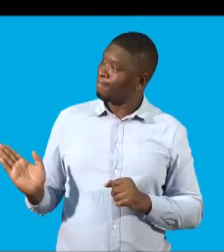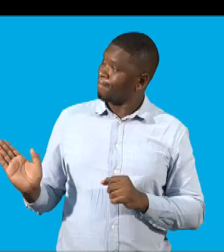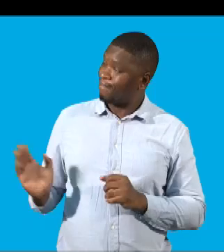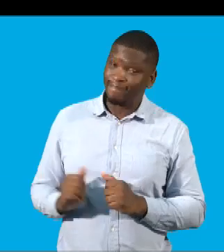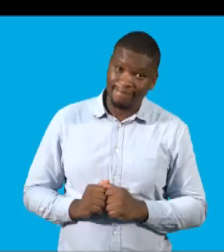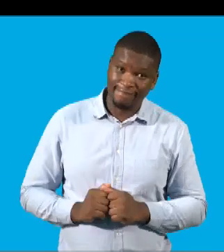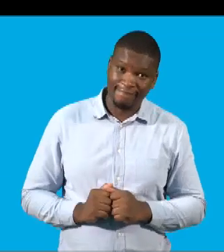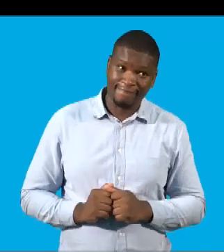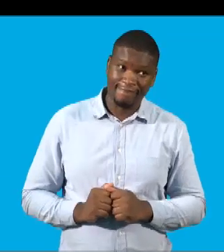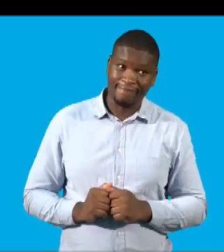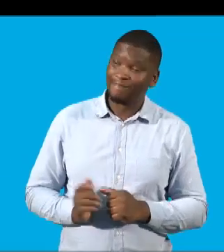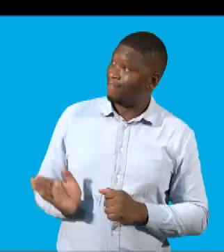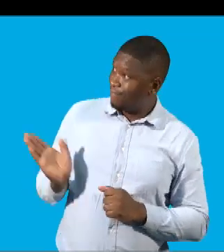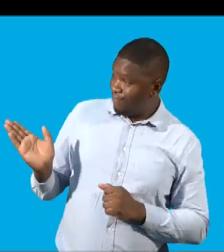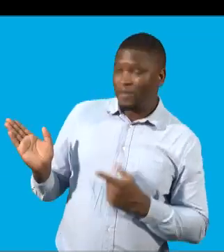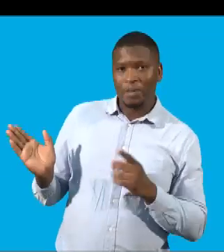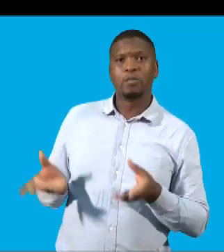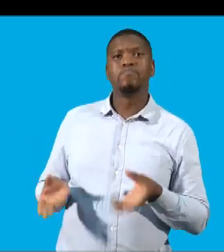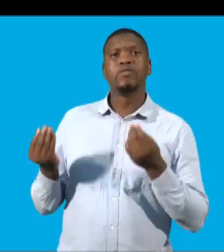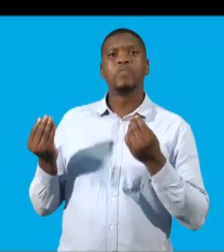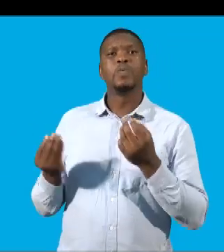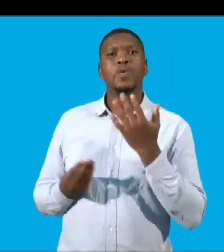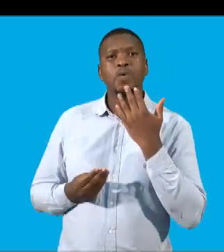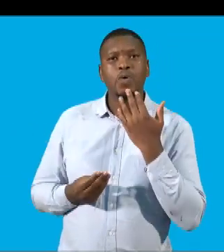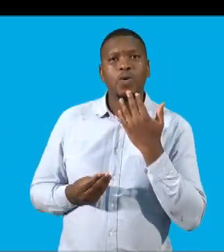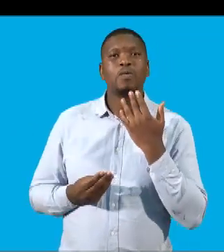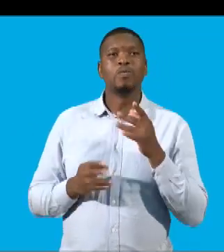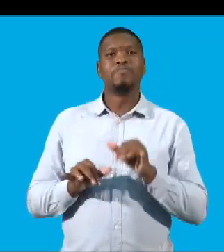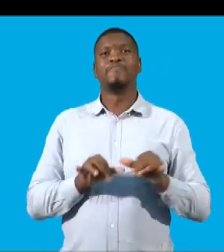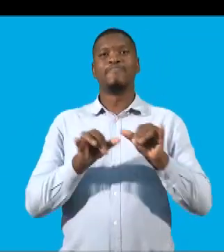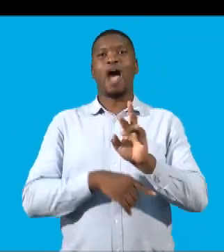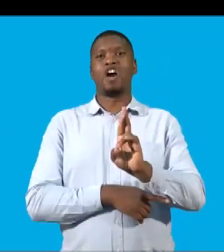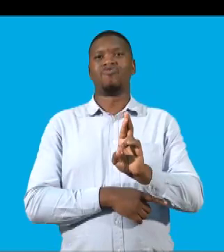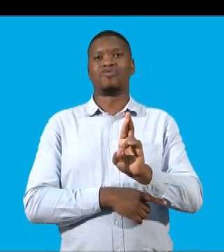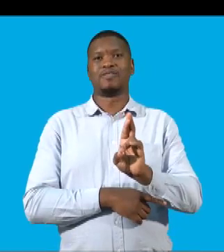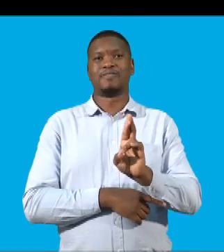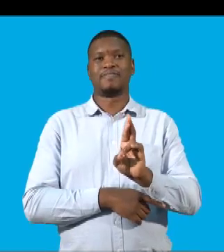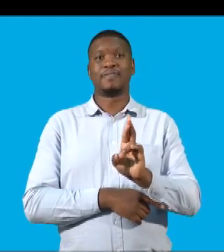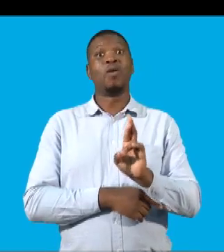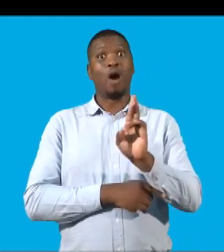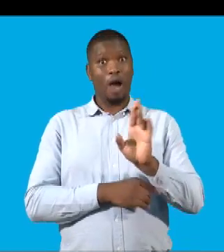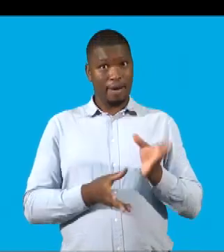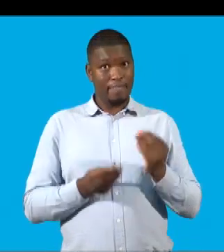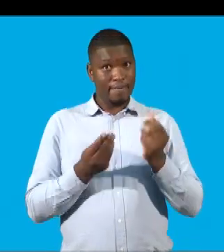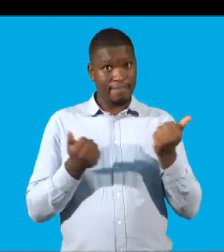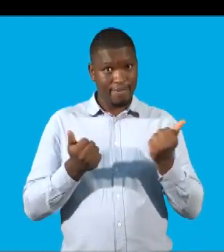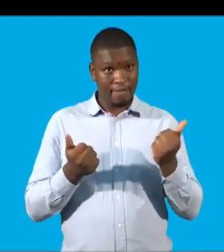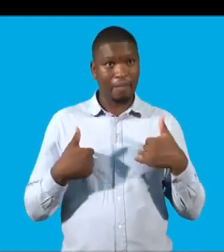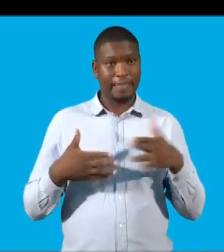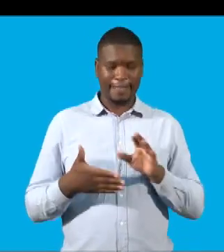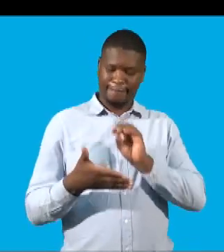the value of our common ratio. So we are going to take that common ratio and we are